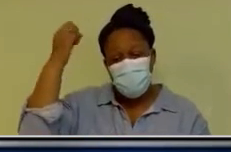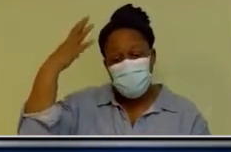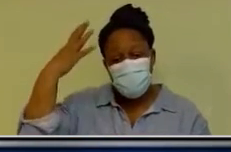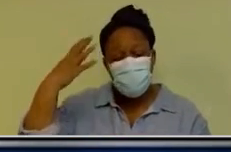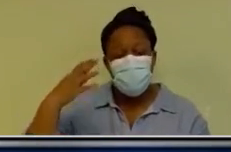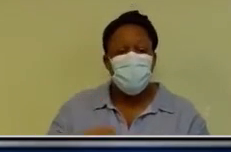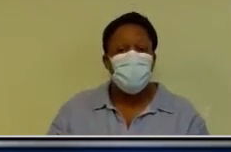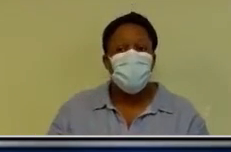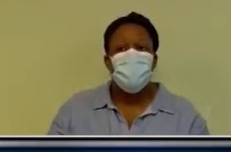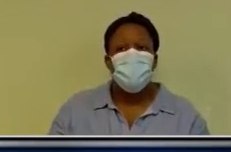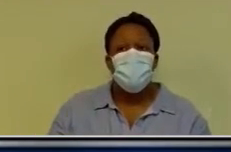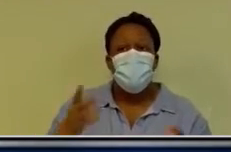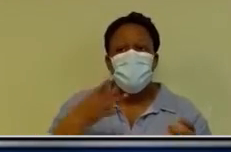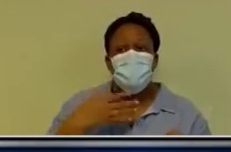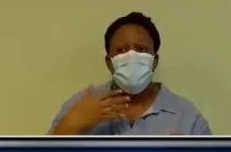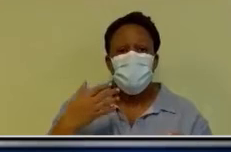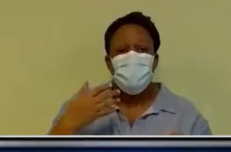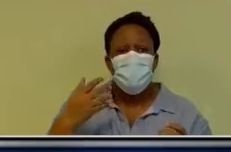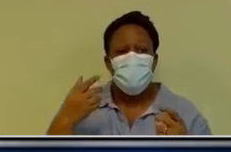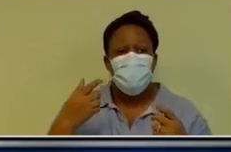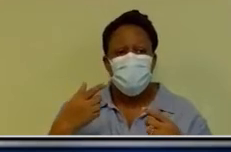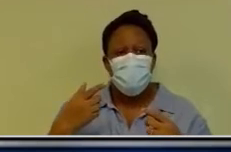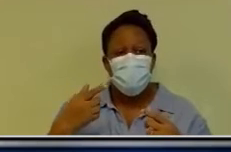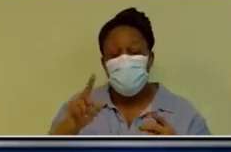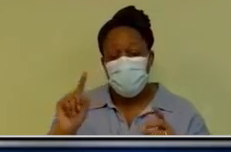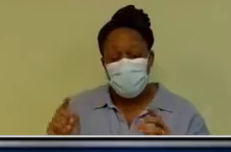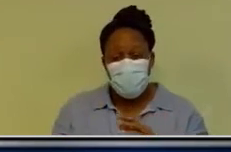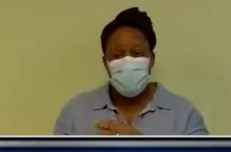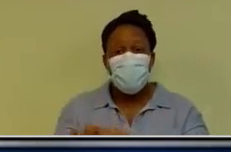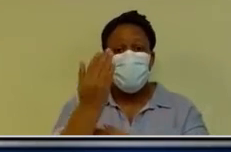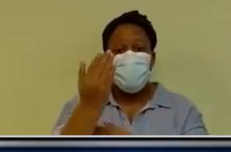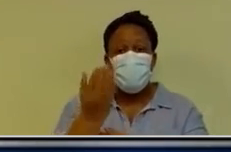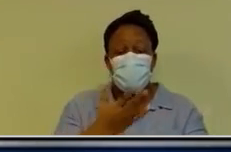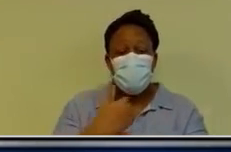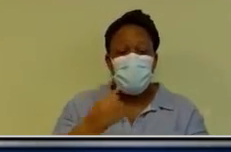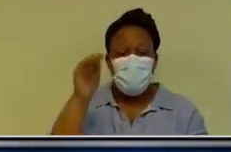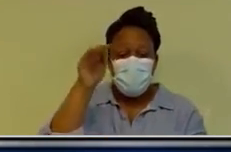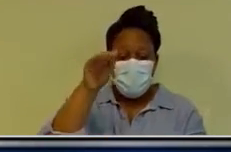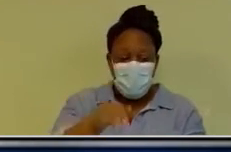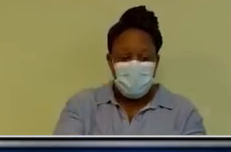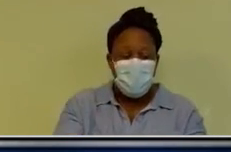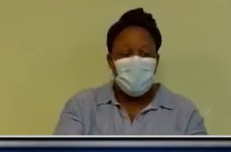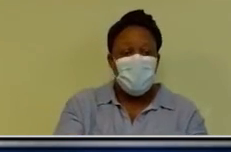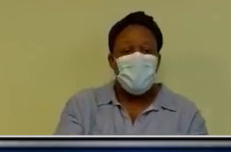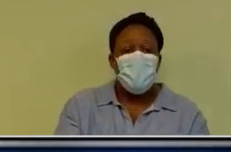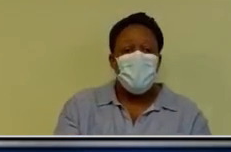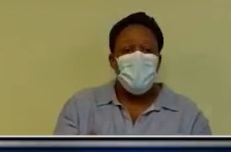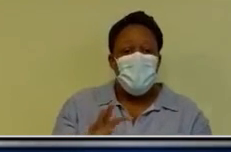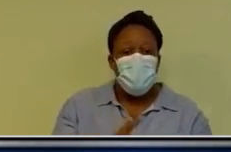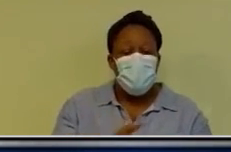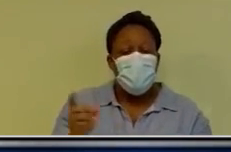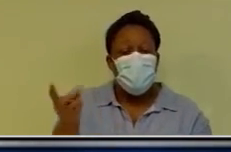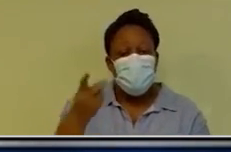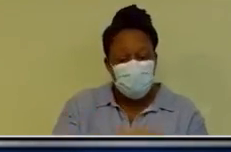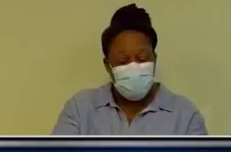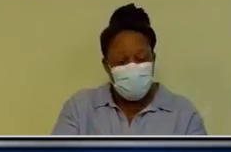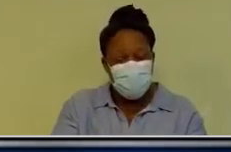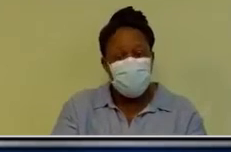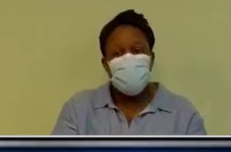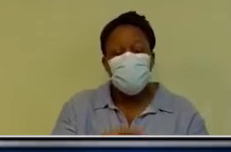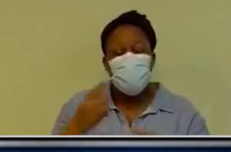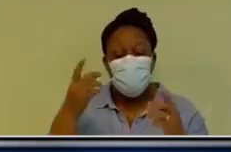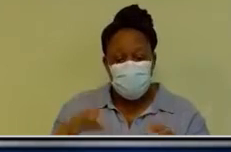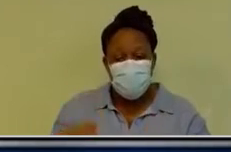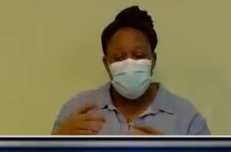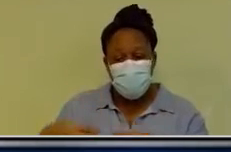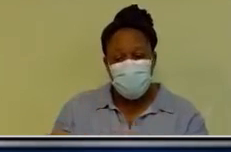the beginning and at the end of each day to minimize the harmful effects of ultraviolet light